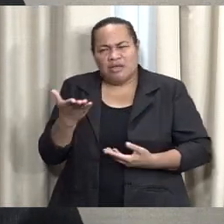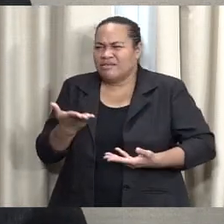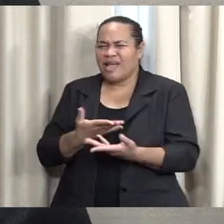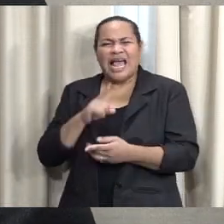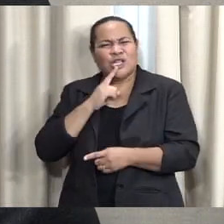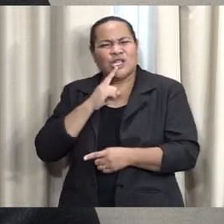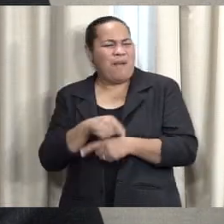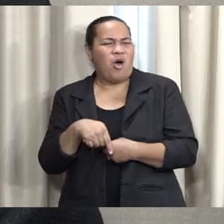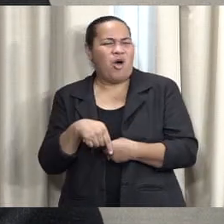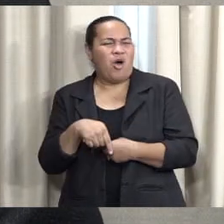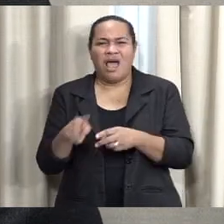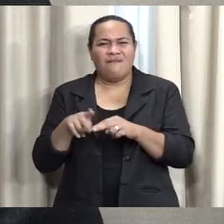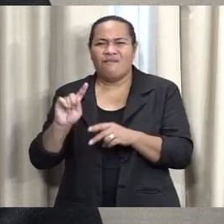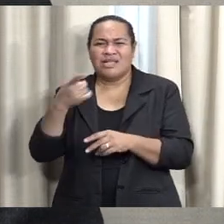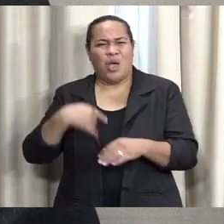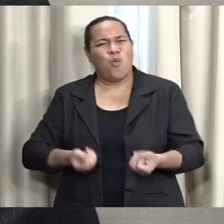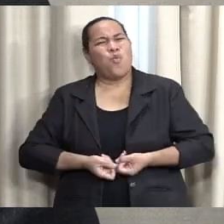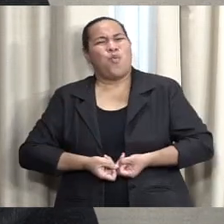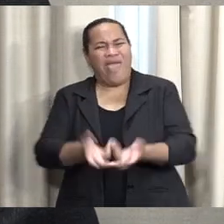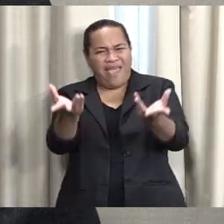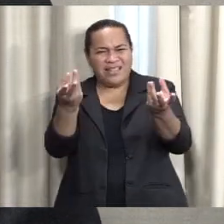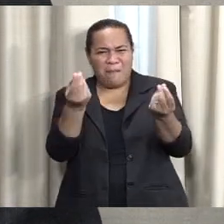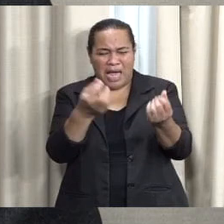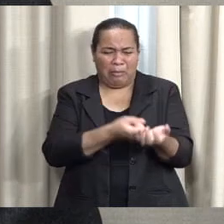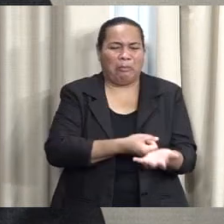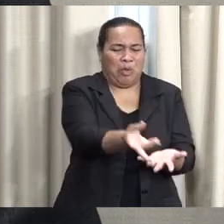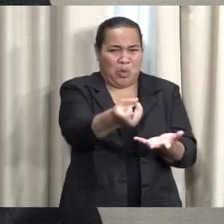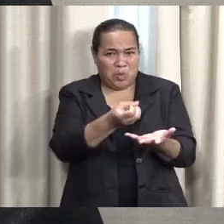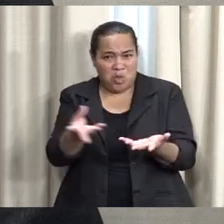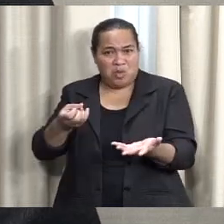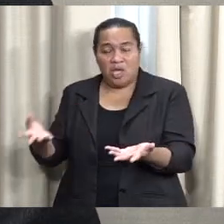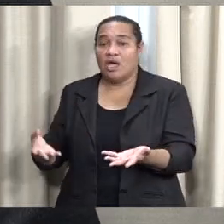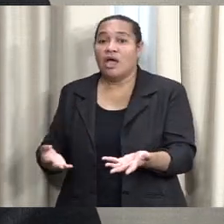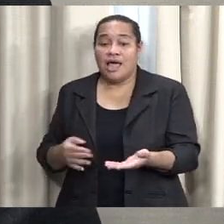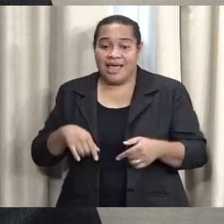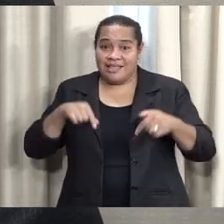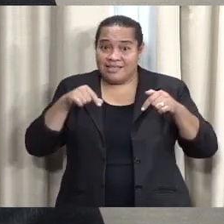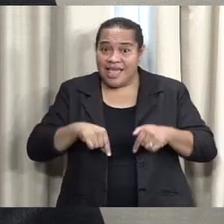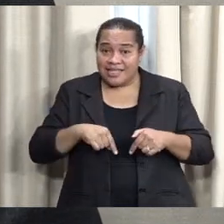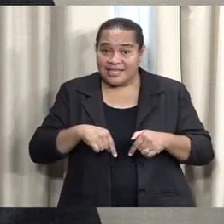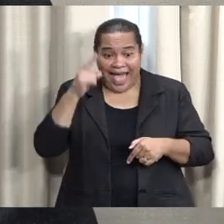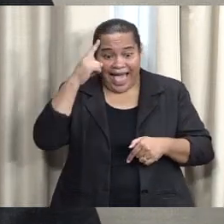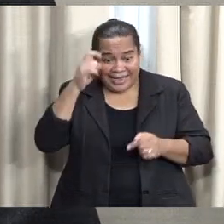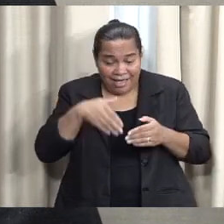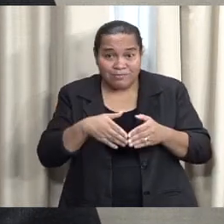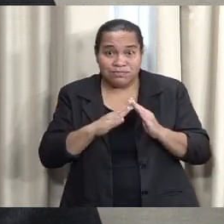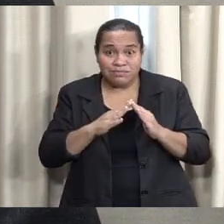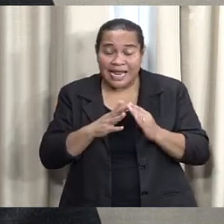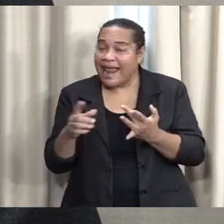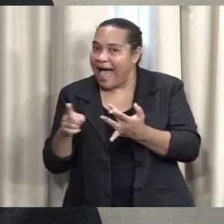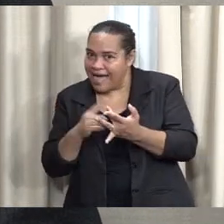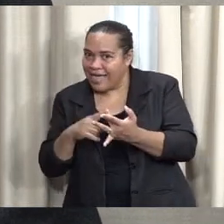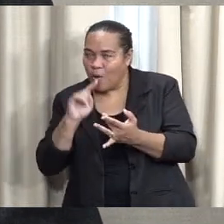wastages of the previous government. This initiative and other